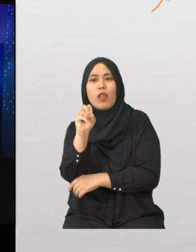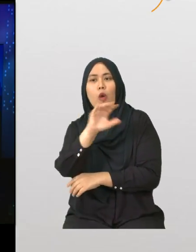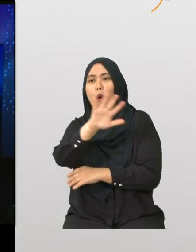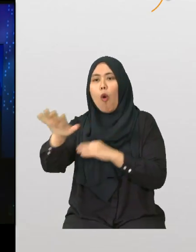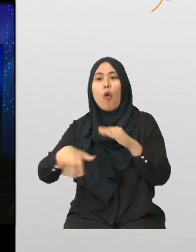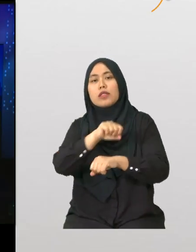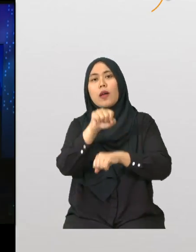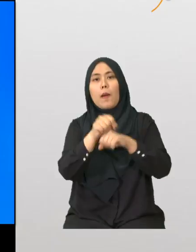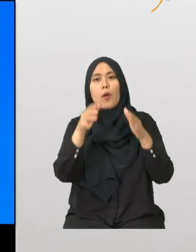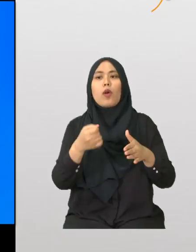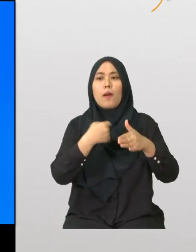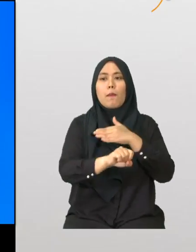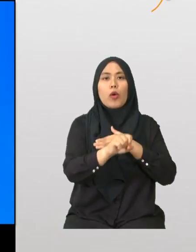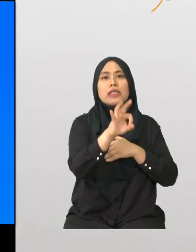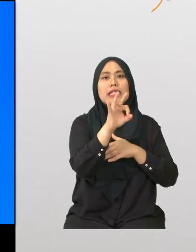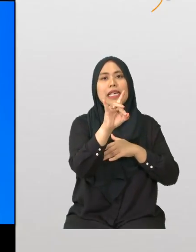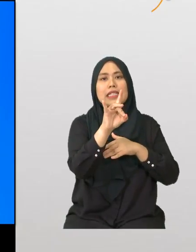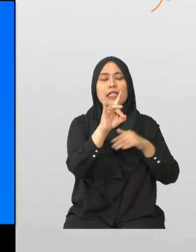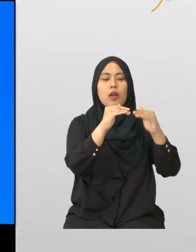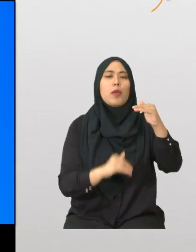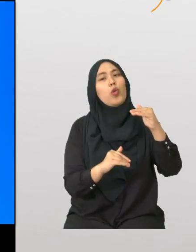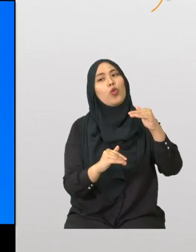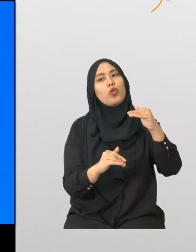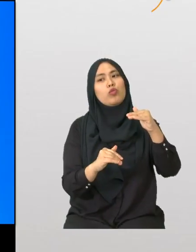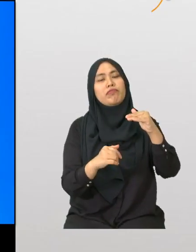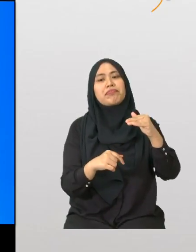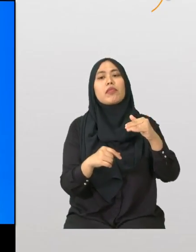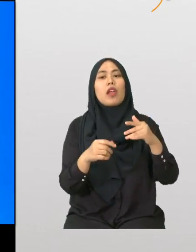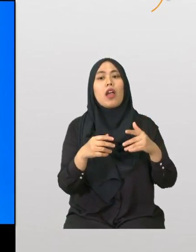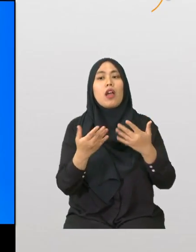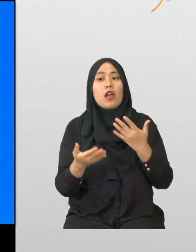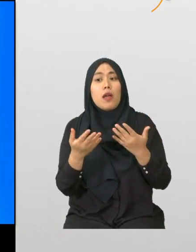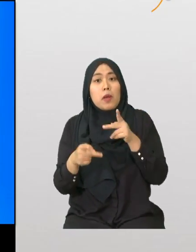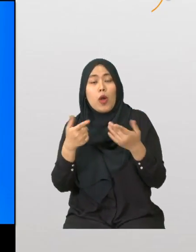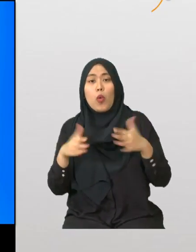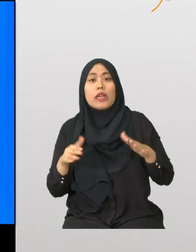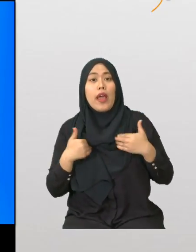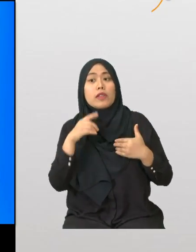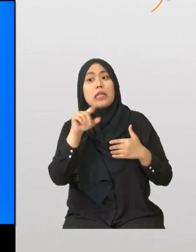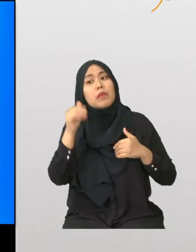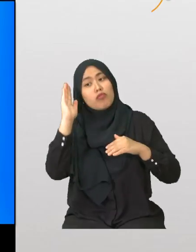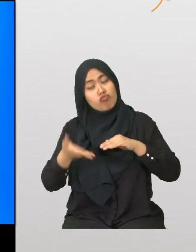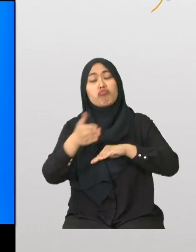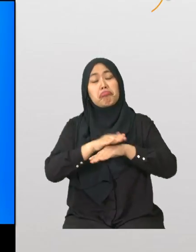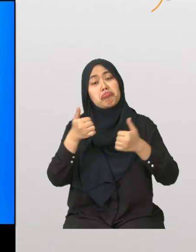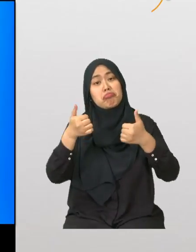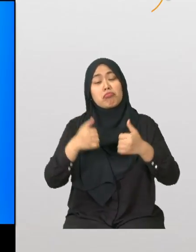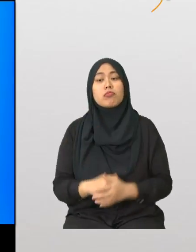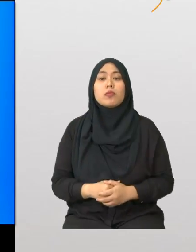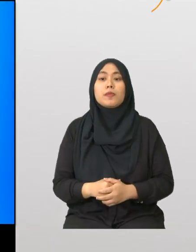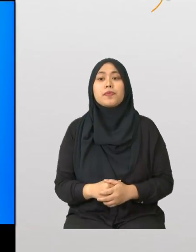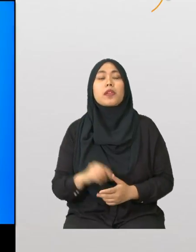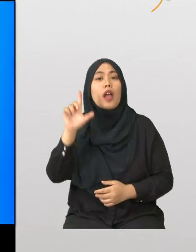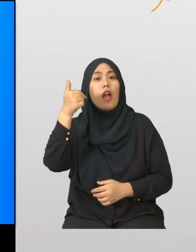in 1980 or younger. And even people with an existing disability will be covered. The government